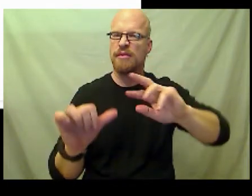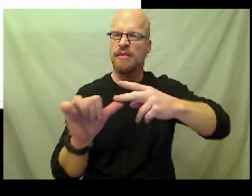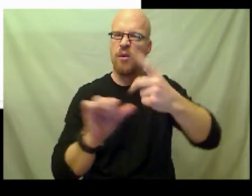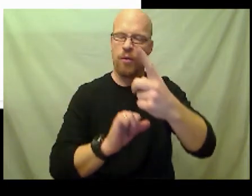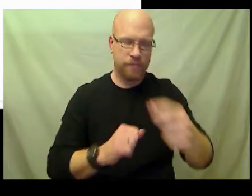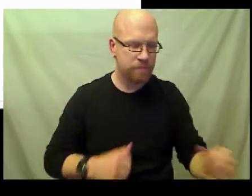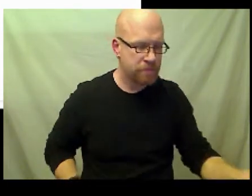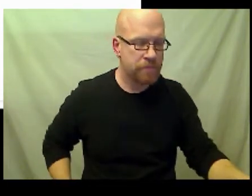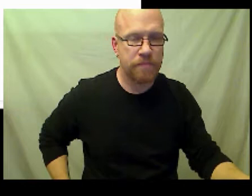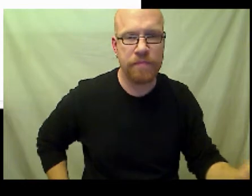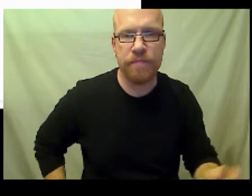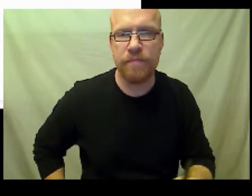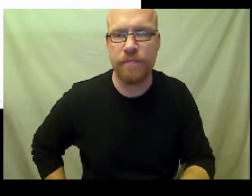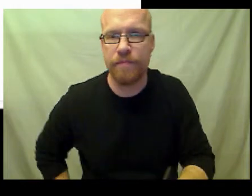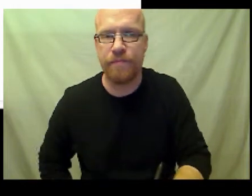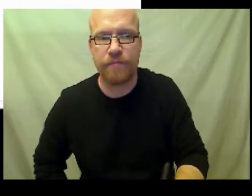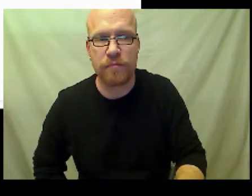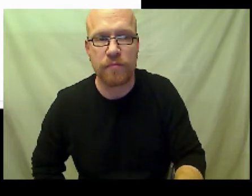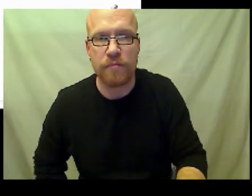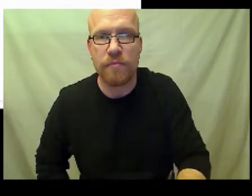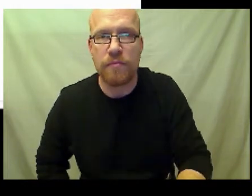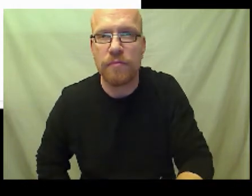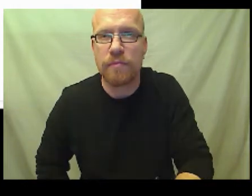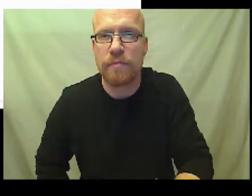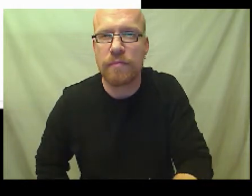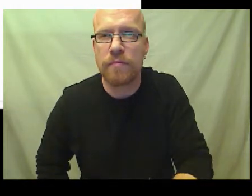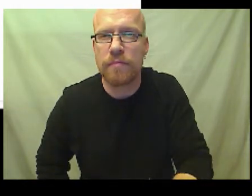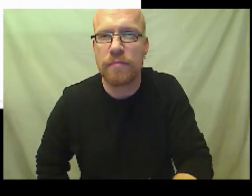through these other examples.